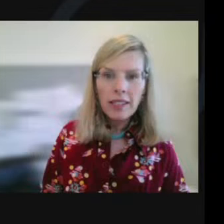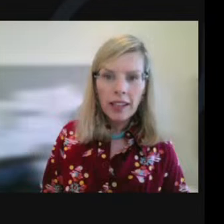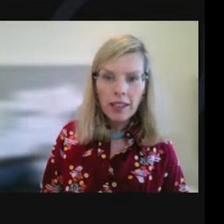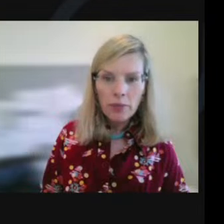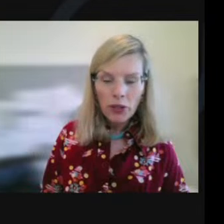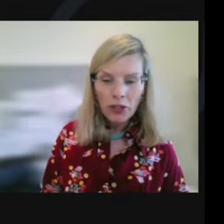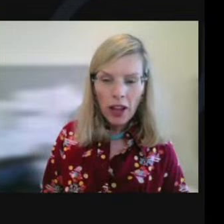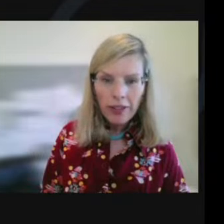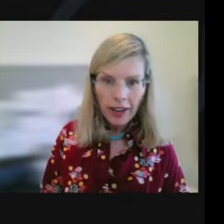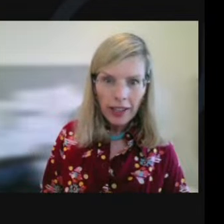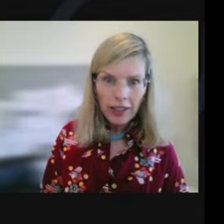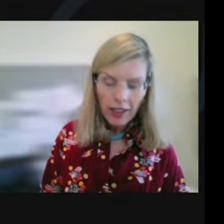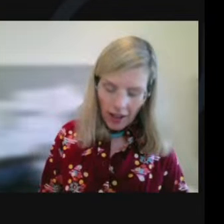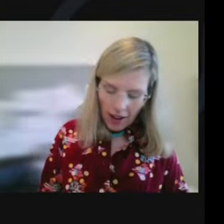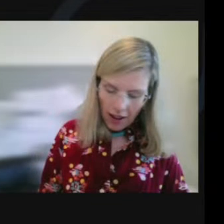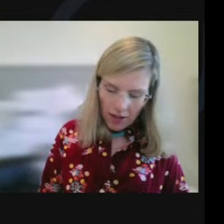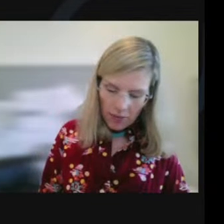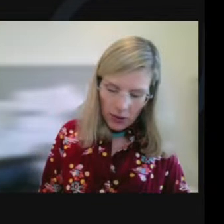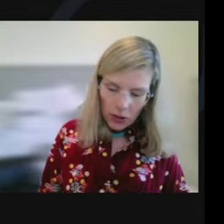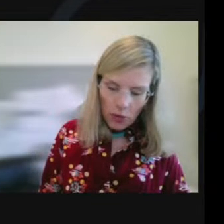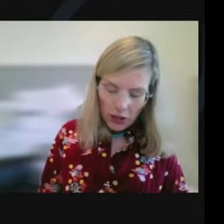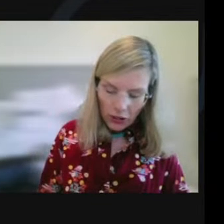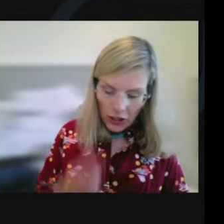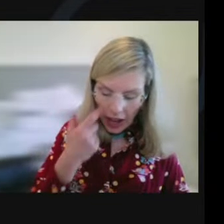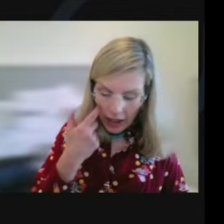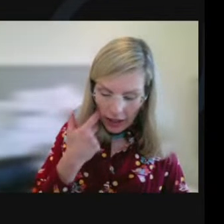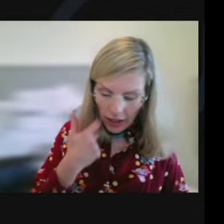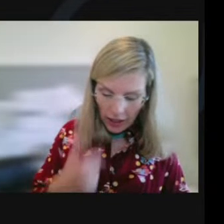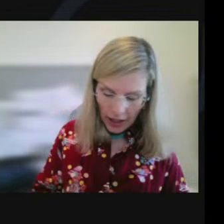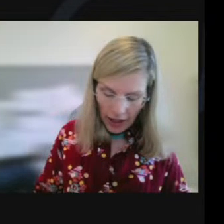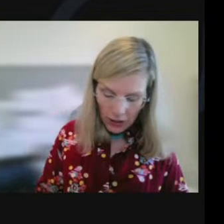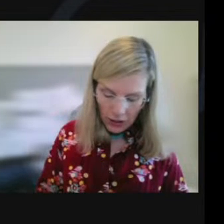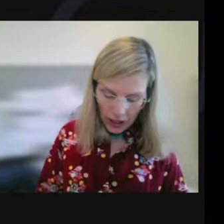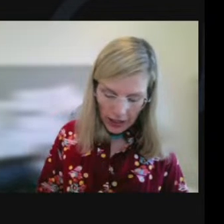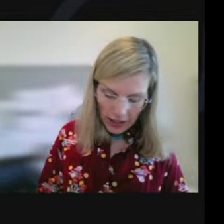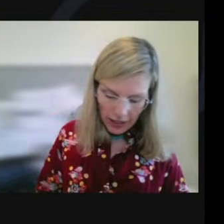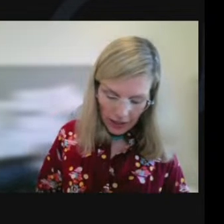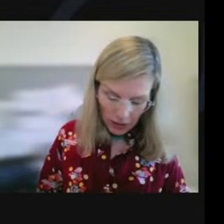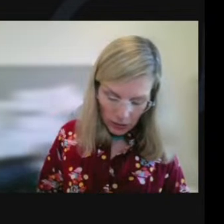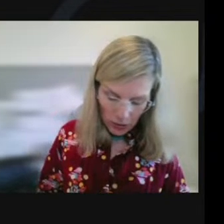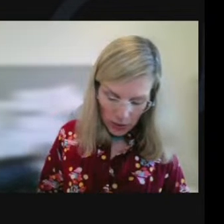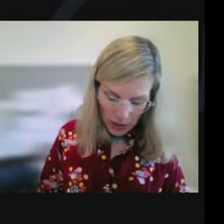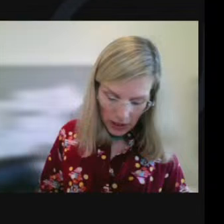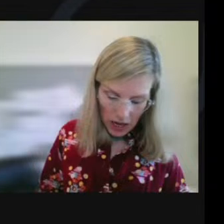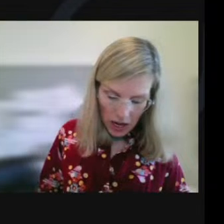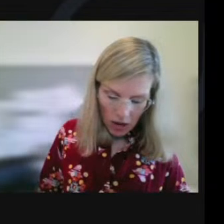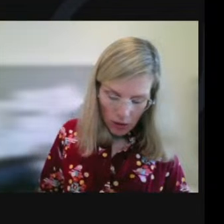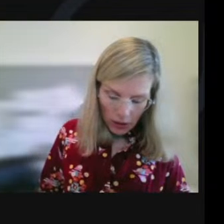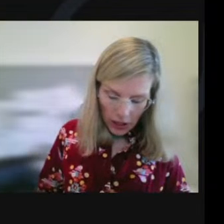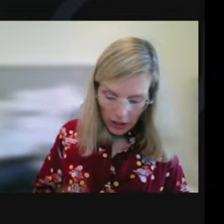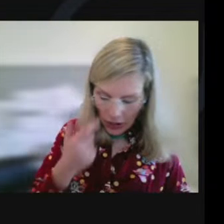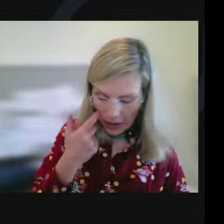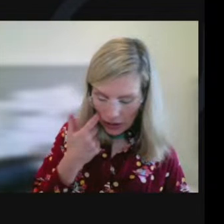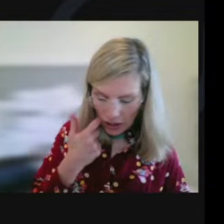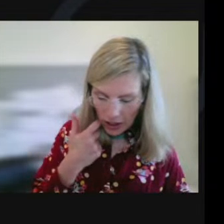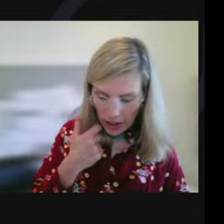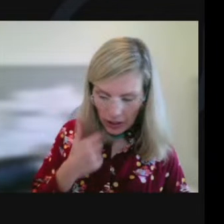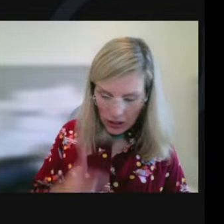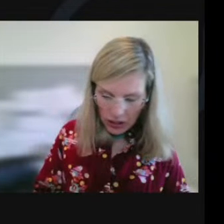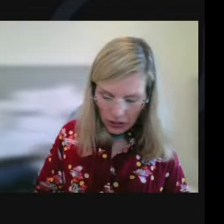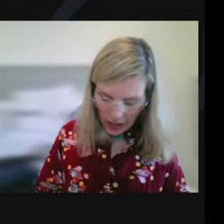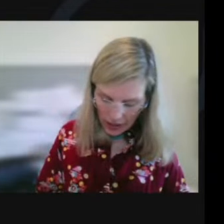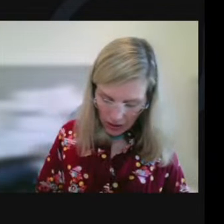sea to get him to fly right. So much for that. After an incident in the Caribbean where he fired on